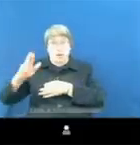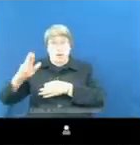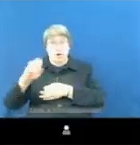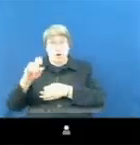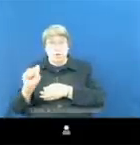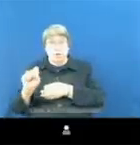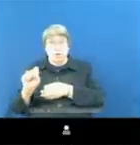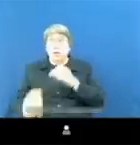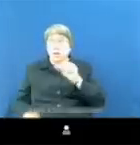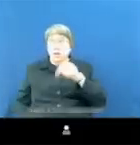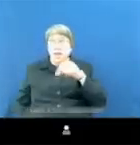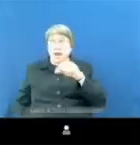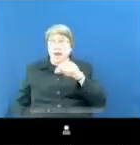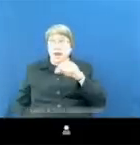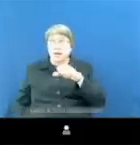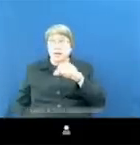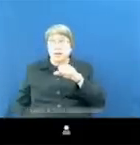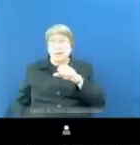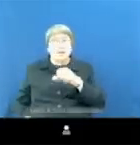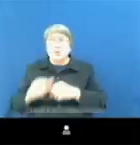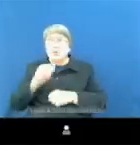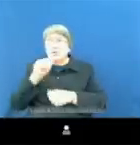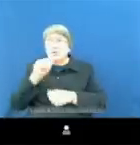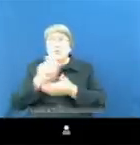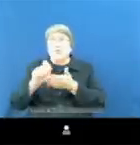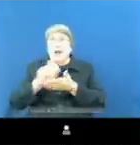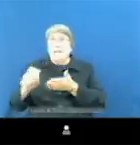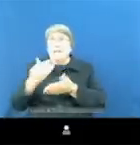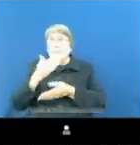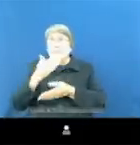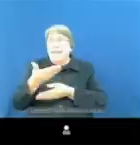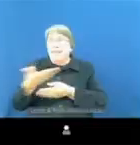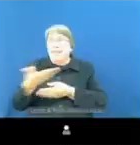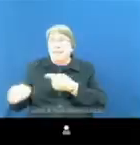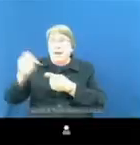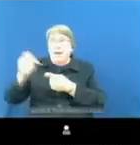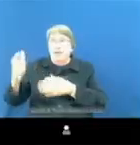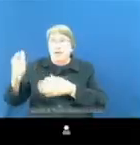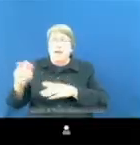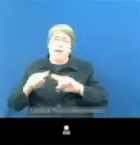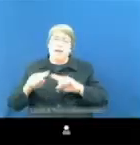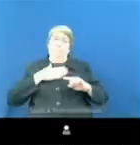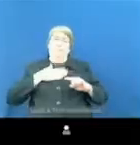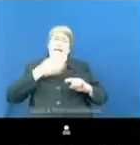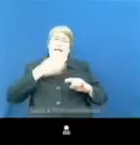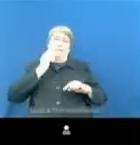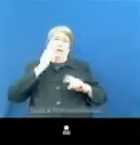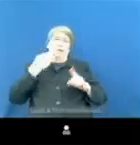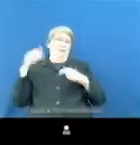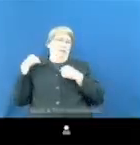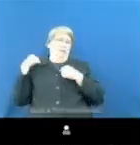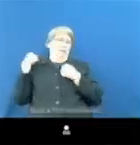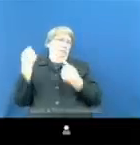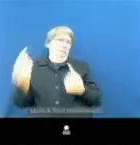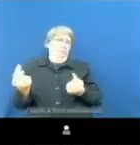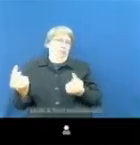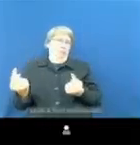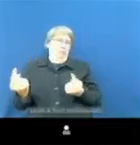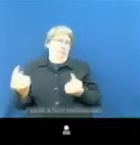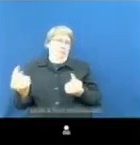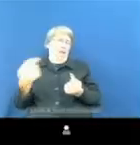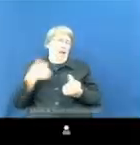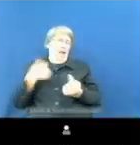They are. I've never actually, in 30 years as an interpreter and 20 years as an attorney, I've never seen it happen. I've